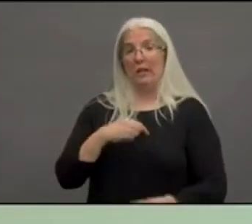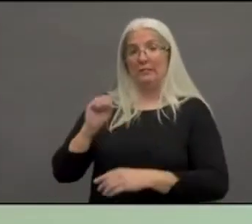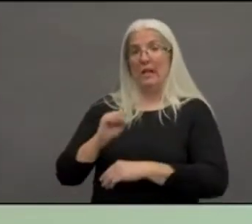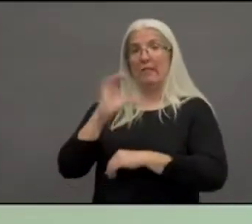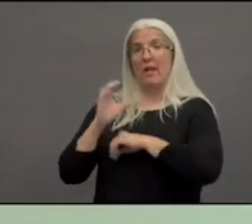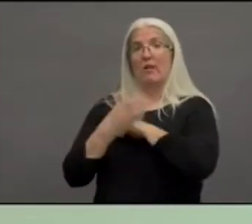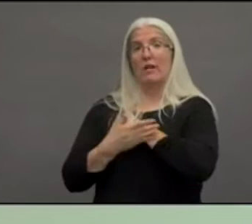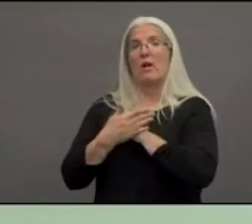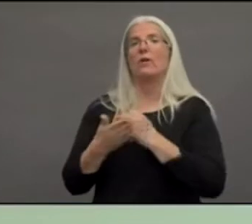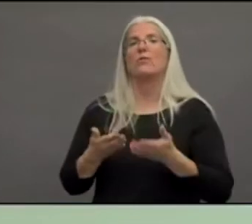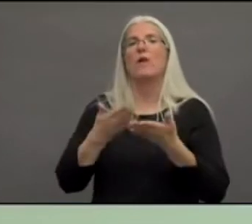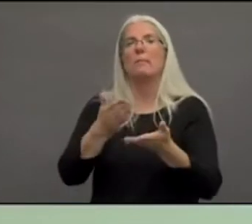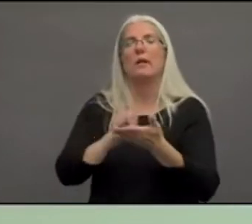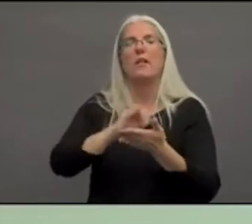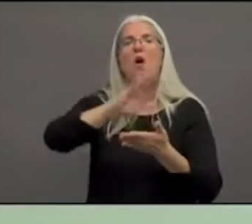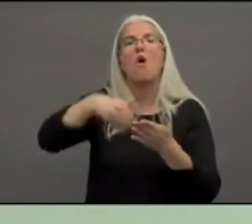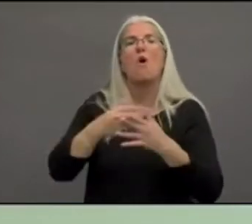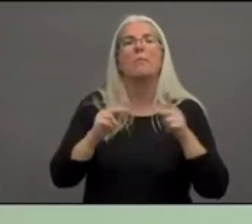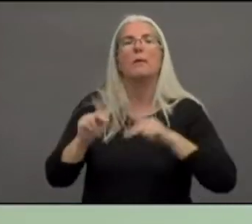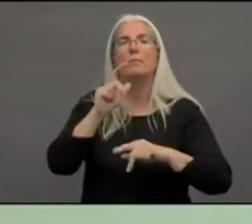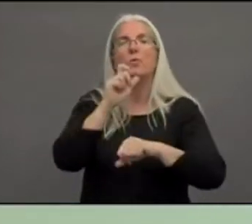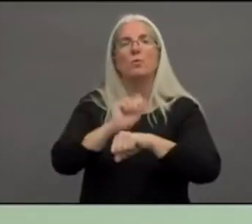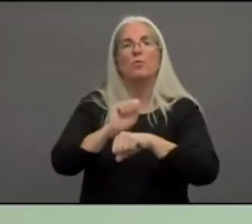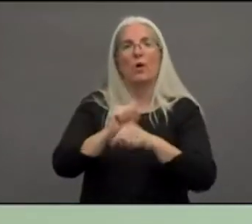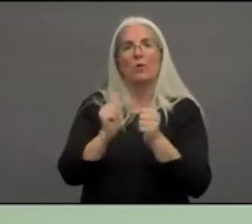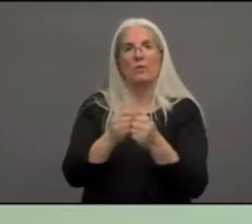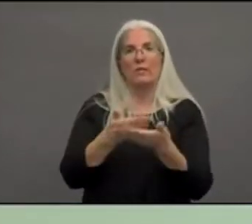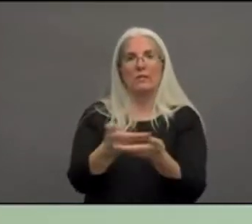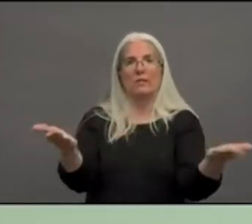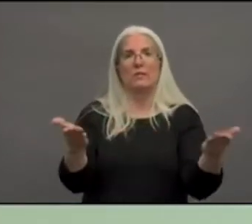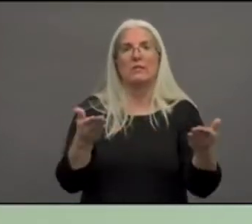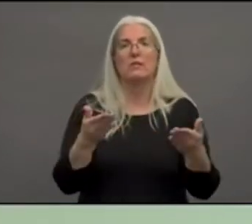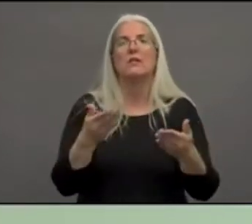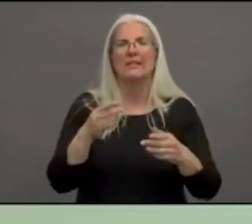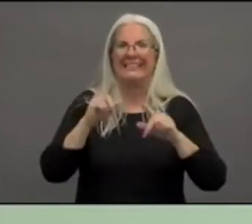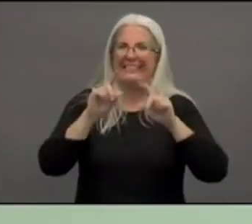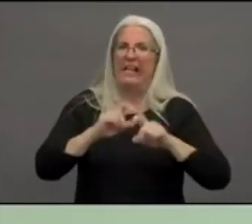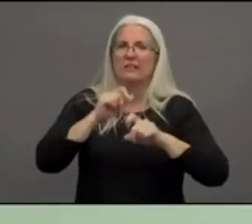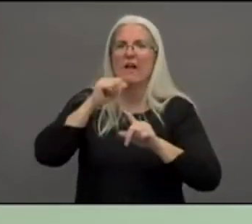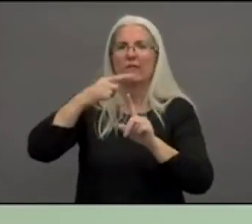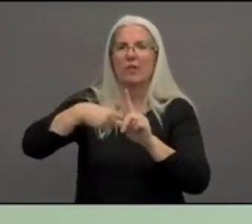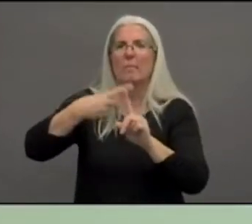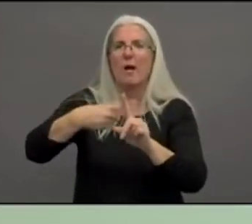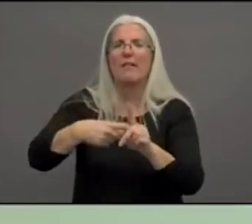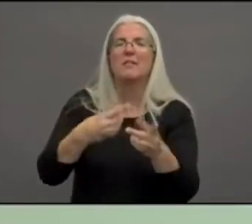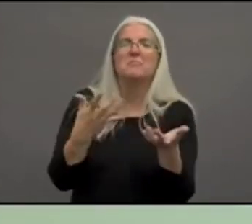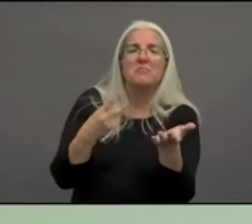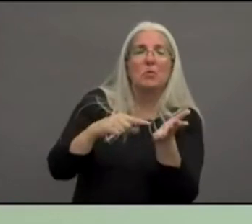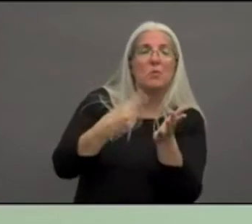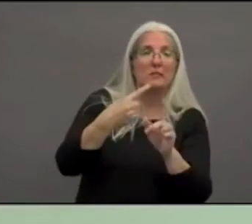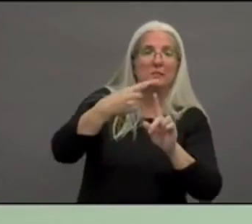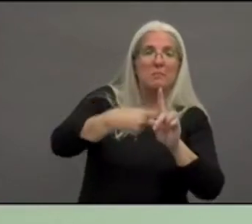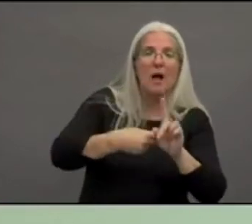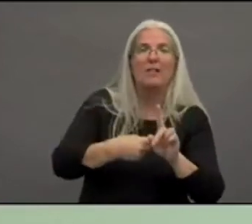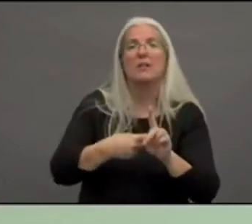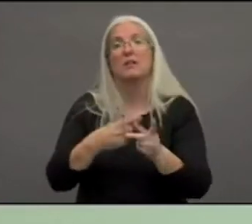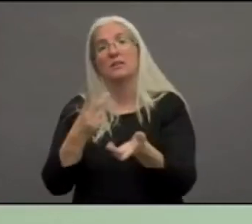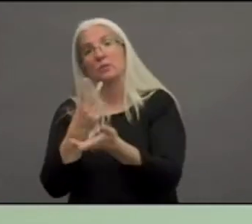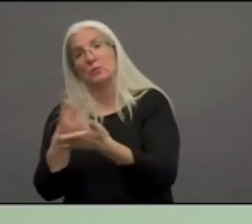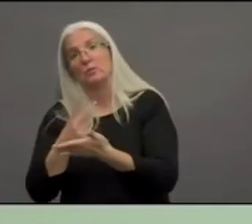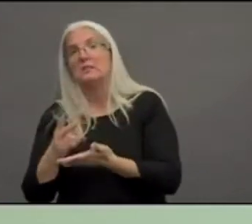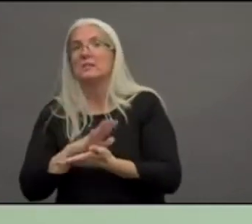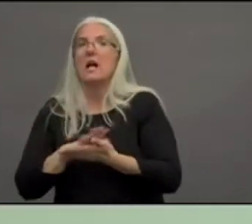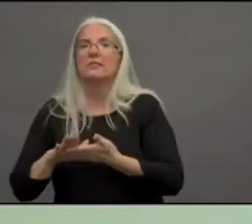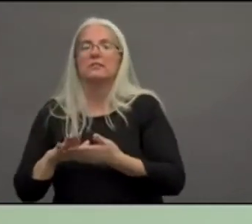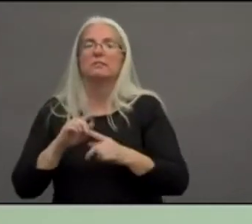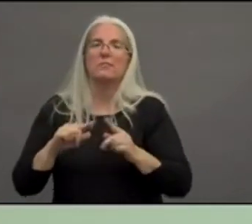workers get tested monthly and every 2 weeks if need be, and that's going to definitely help slow the spread. Another